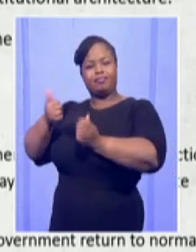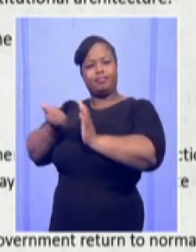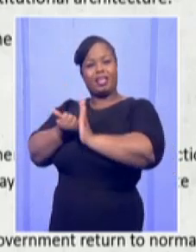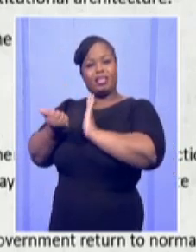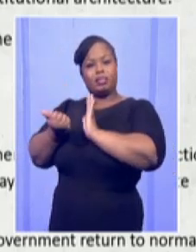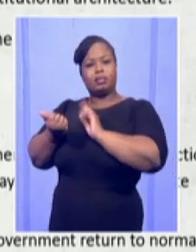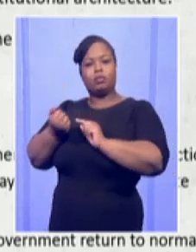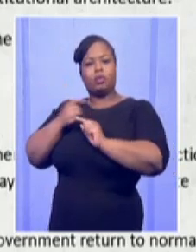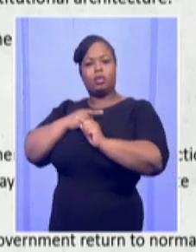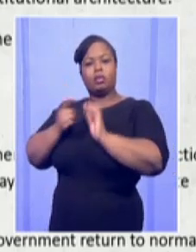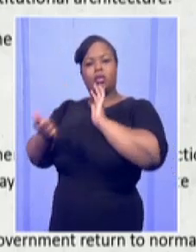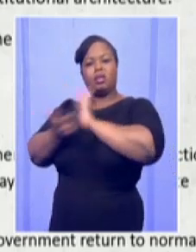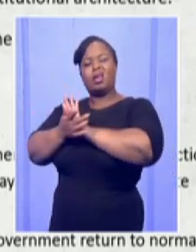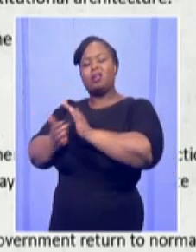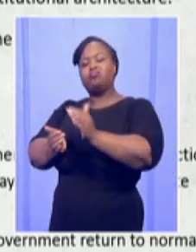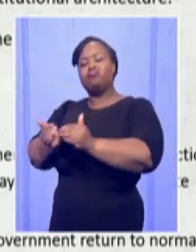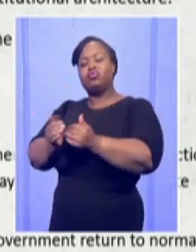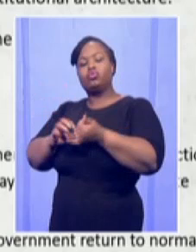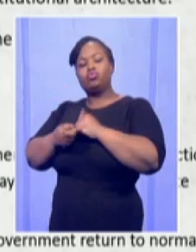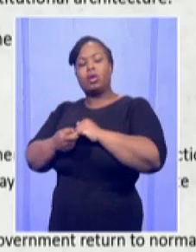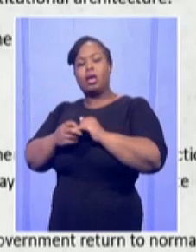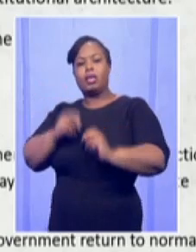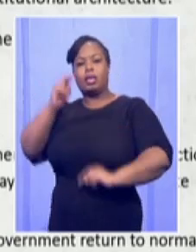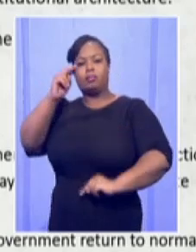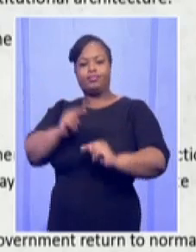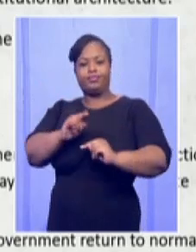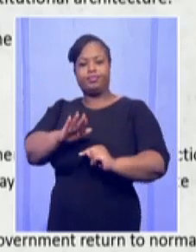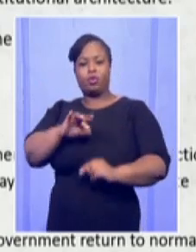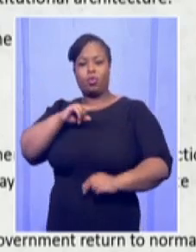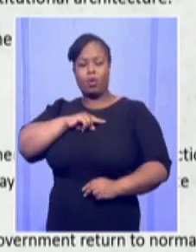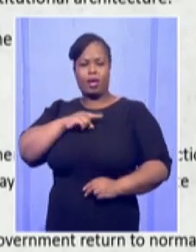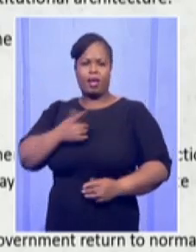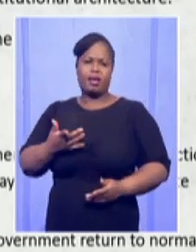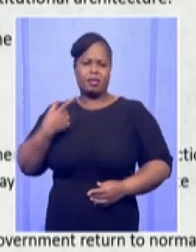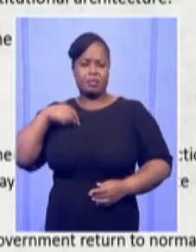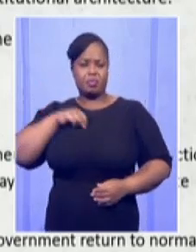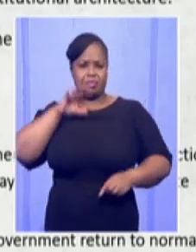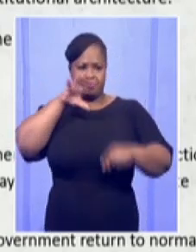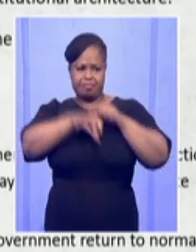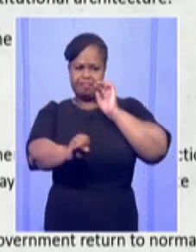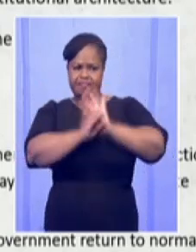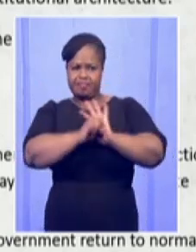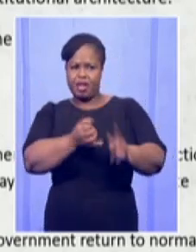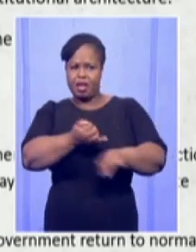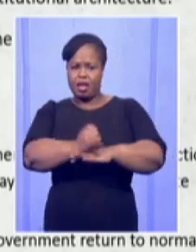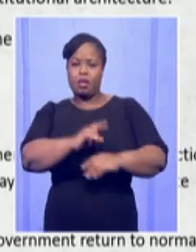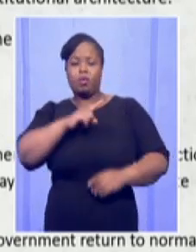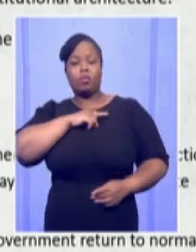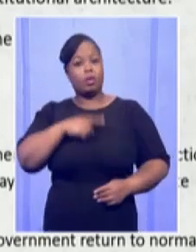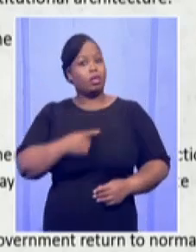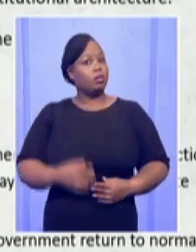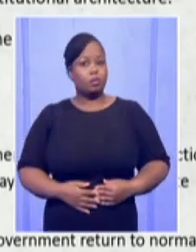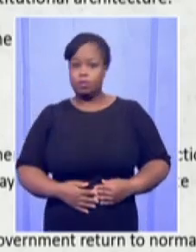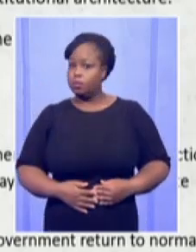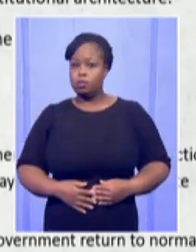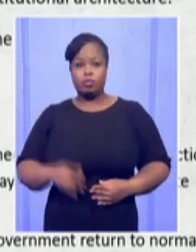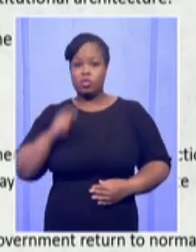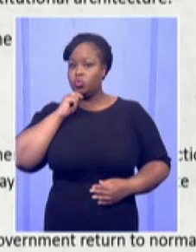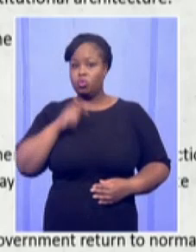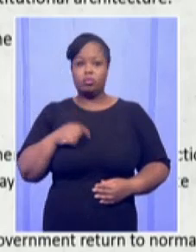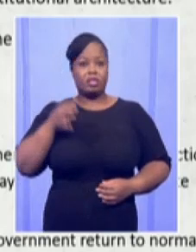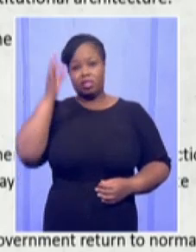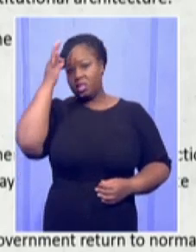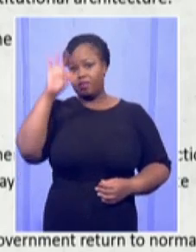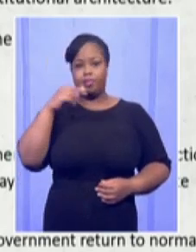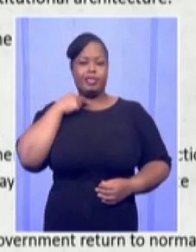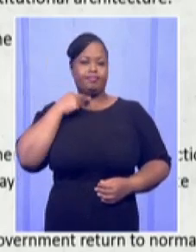legal basis for managing the pandemic, because it was realized very early that ordinary legislation couldn't have enabled the government to do what it